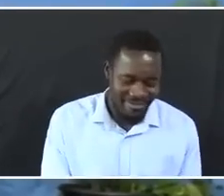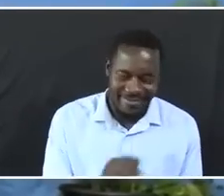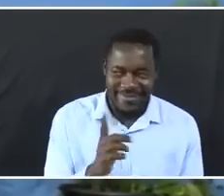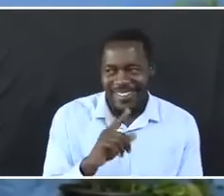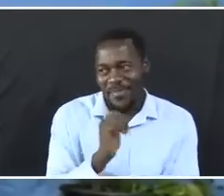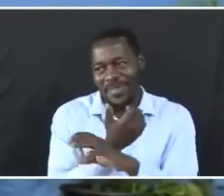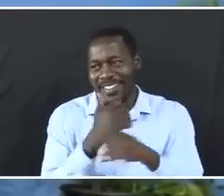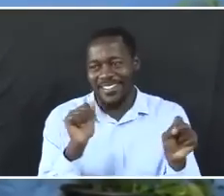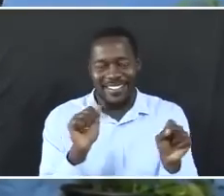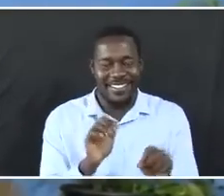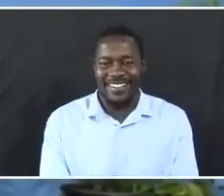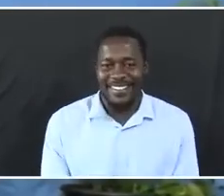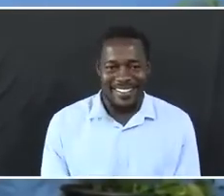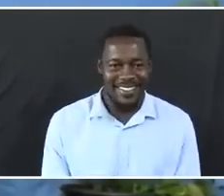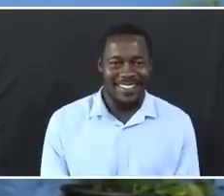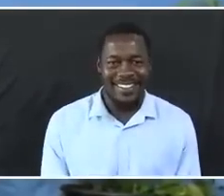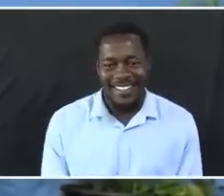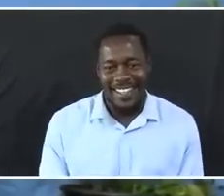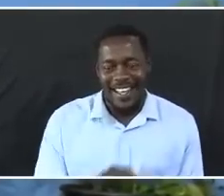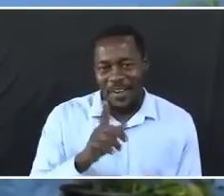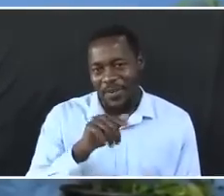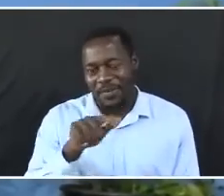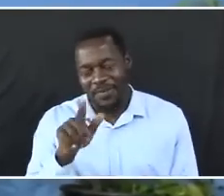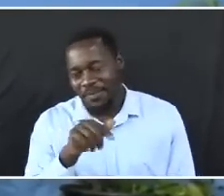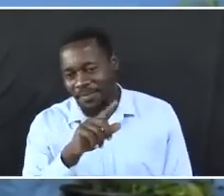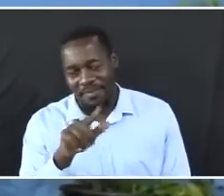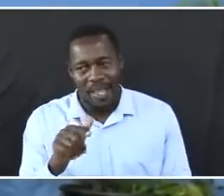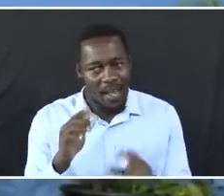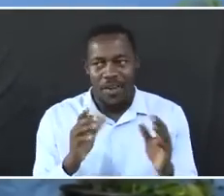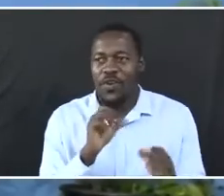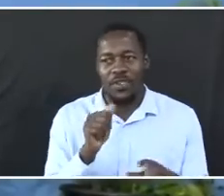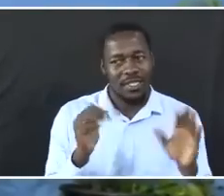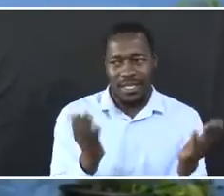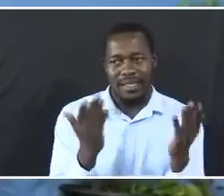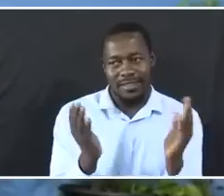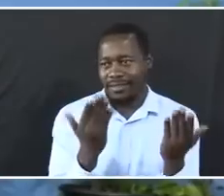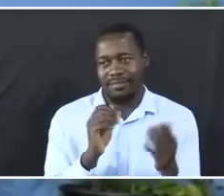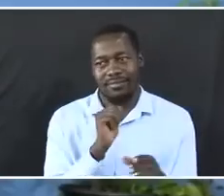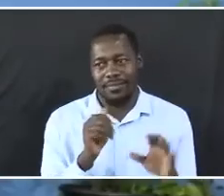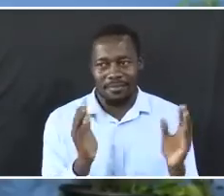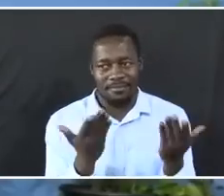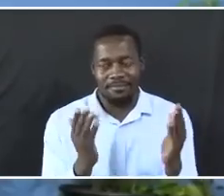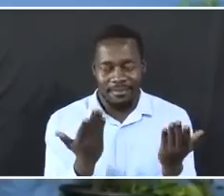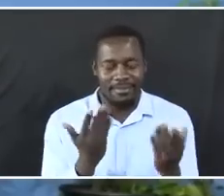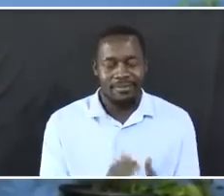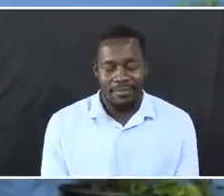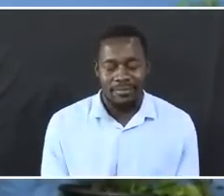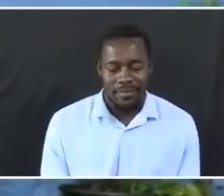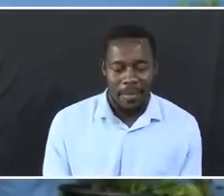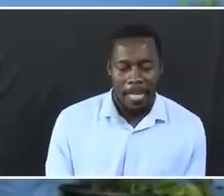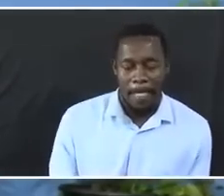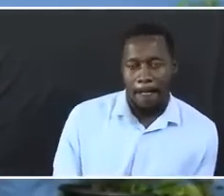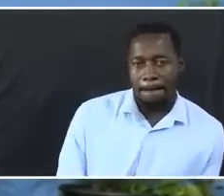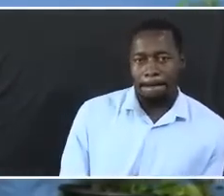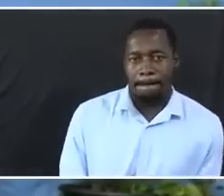get one. Okay. It was one question.